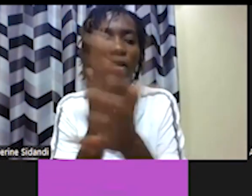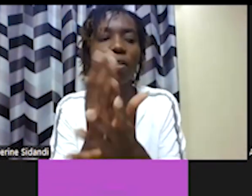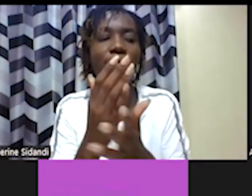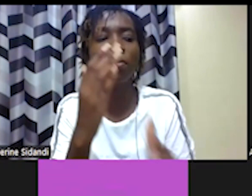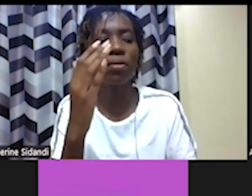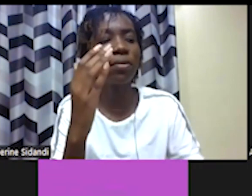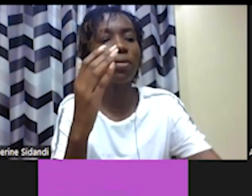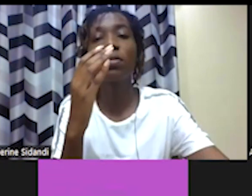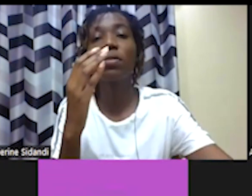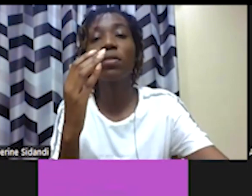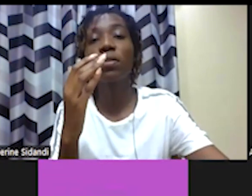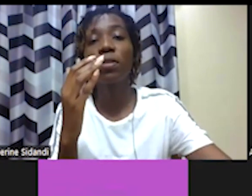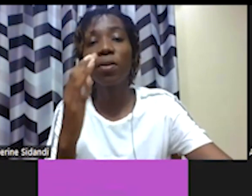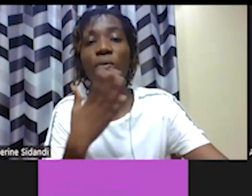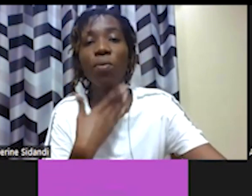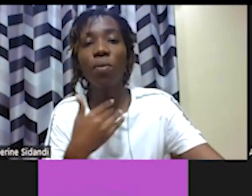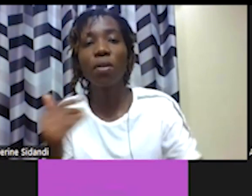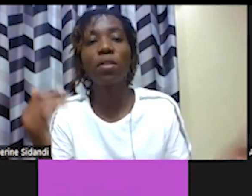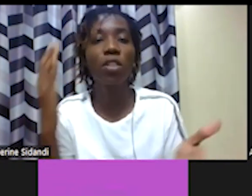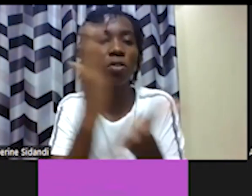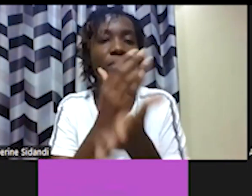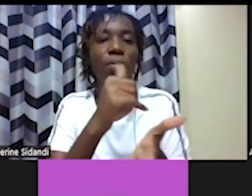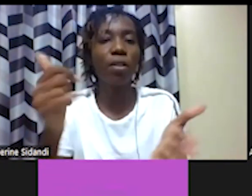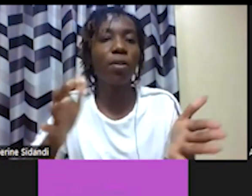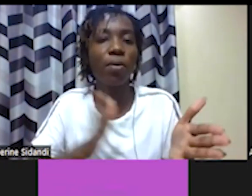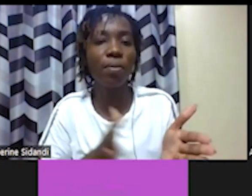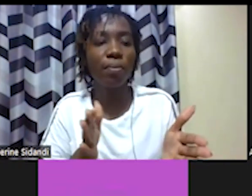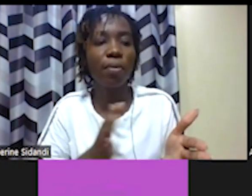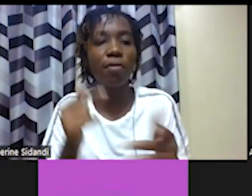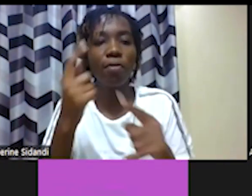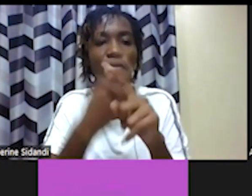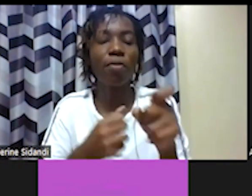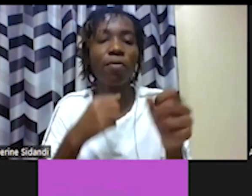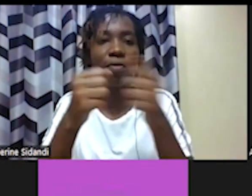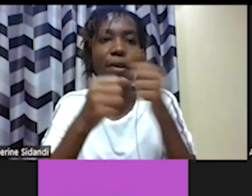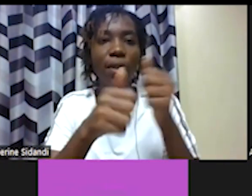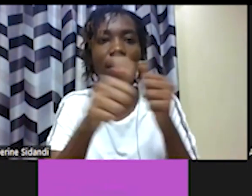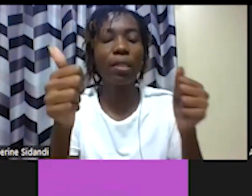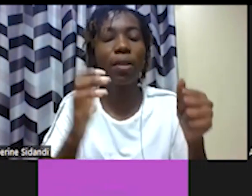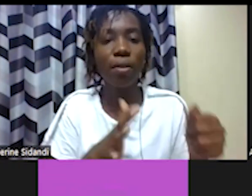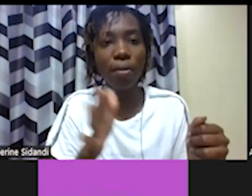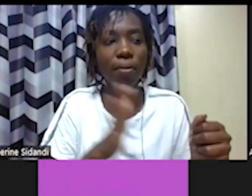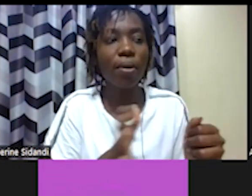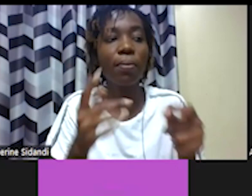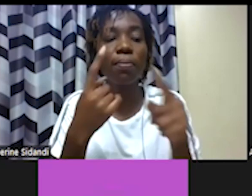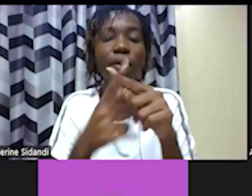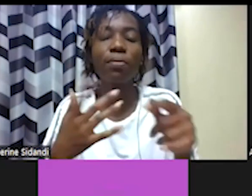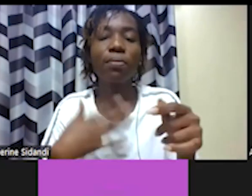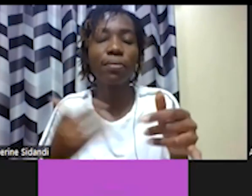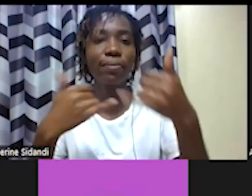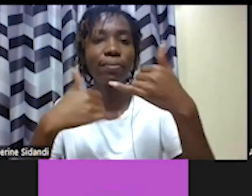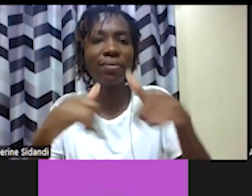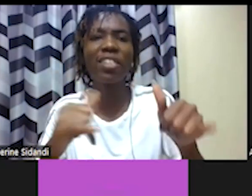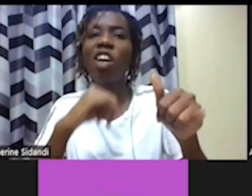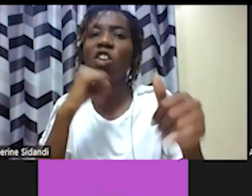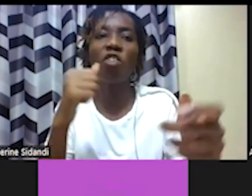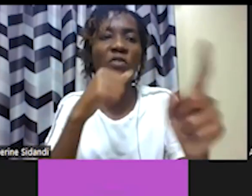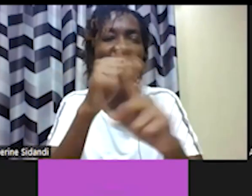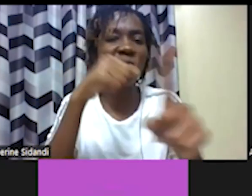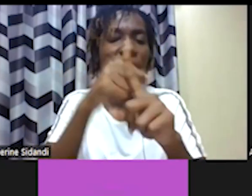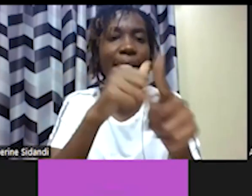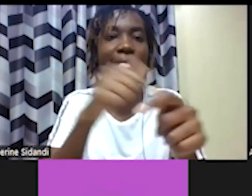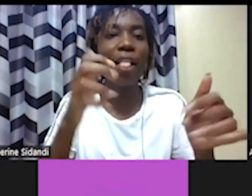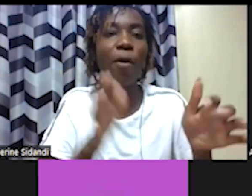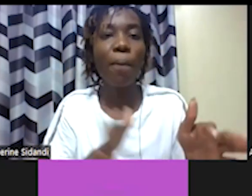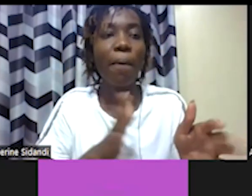And I don't know how to stop the other women from fighting other women. But on my part, I try not to fight other women. And